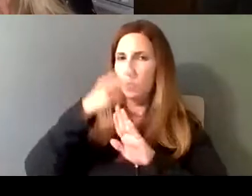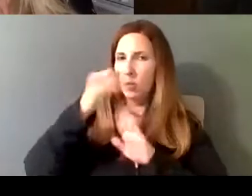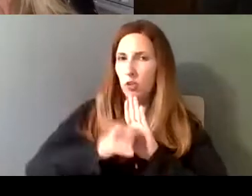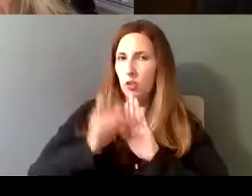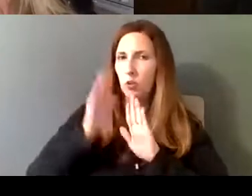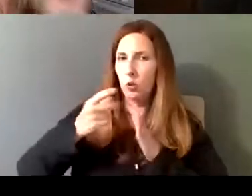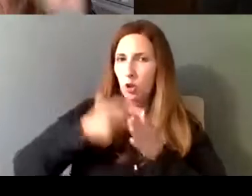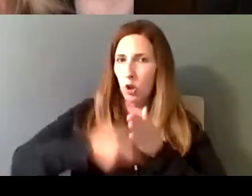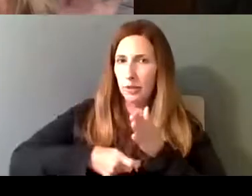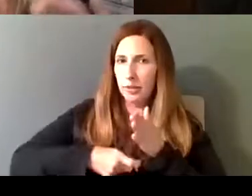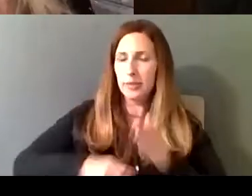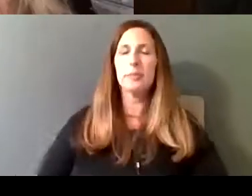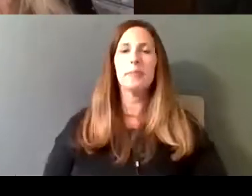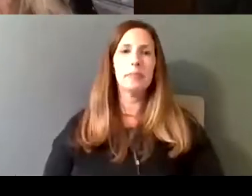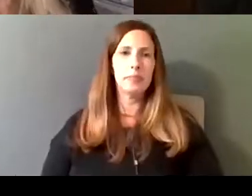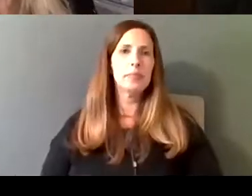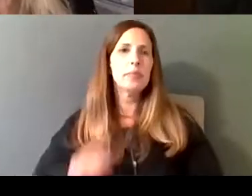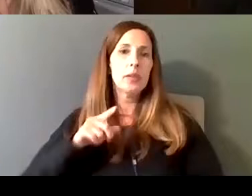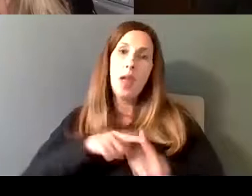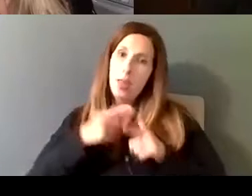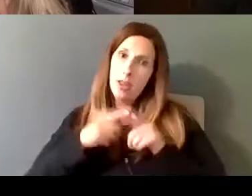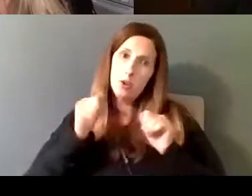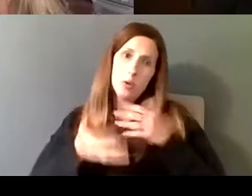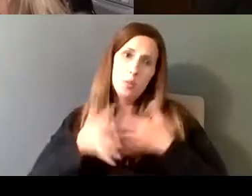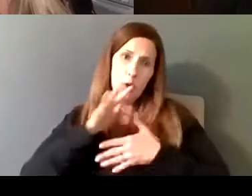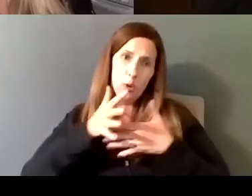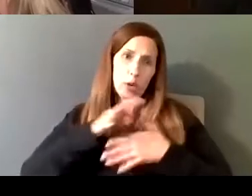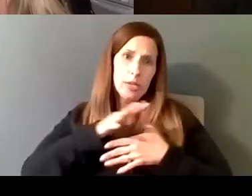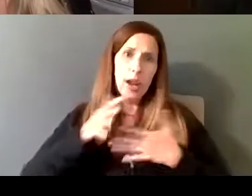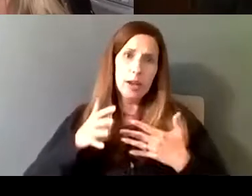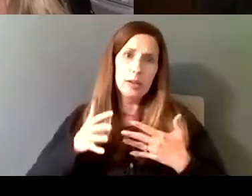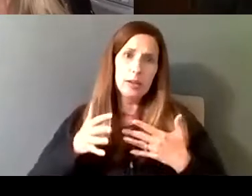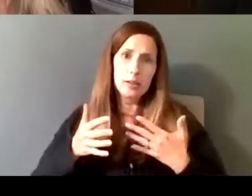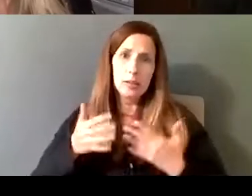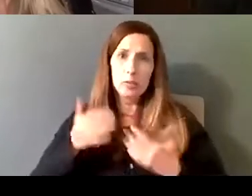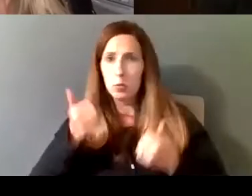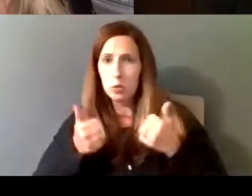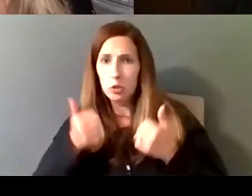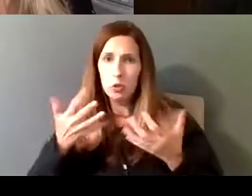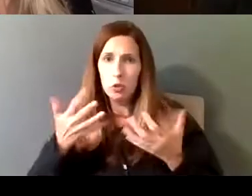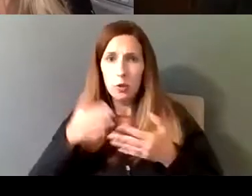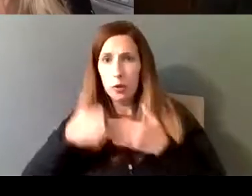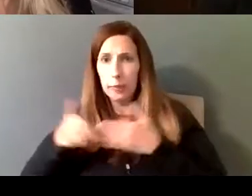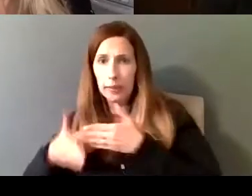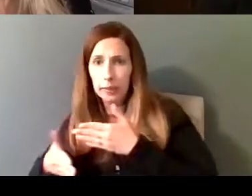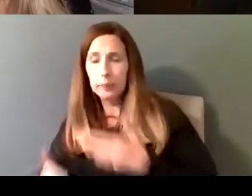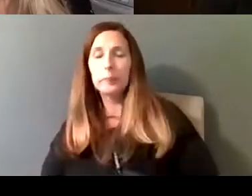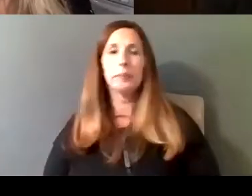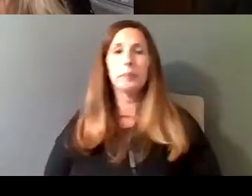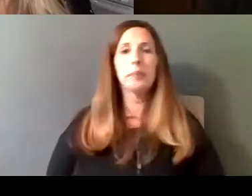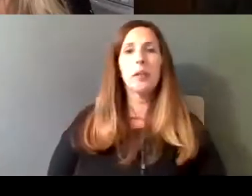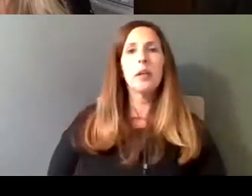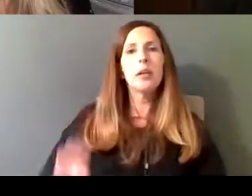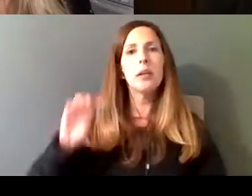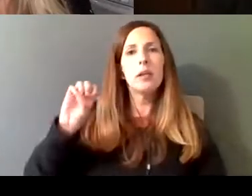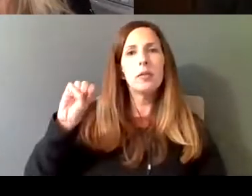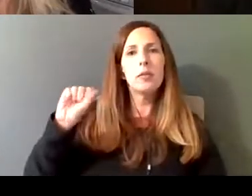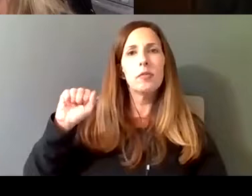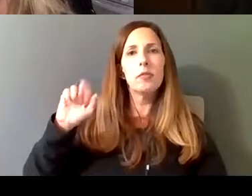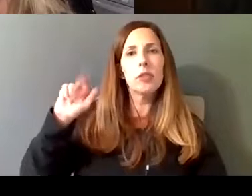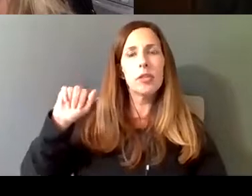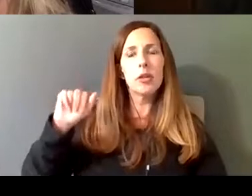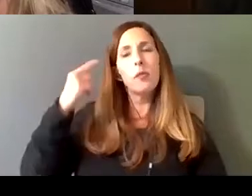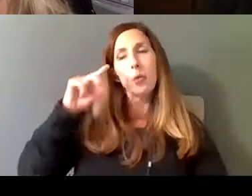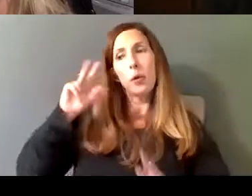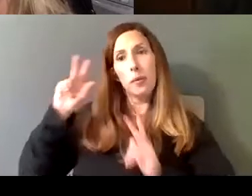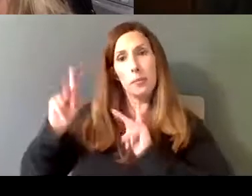cost. And you can prioritize what you'd like to have completed. And Sarah, as far as folks who speak the language